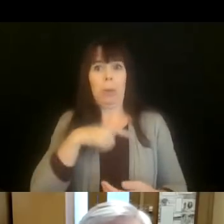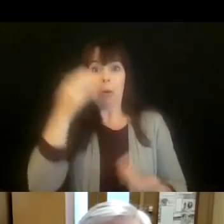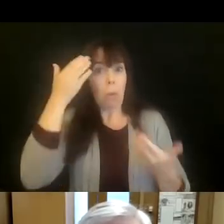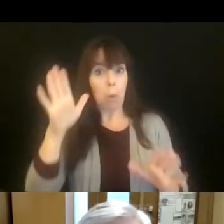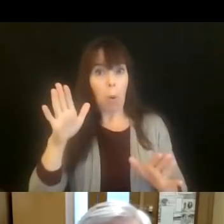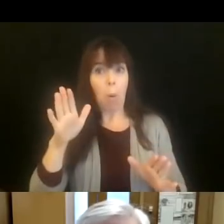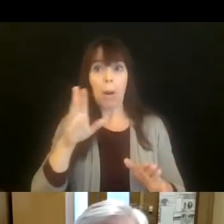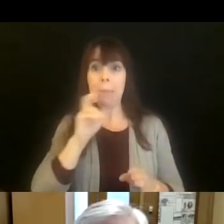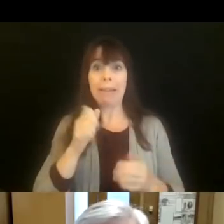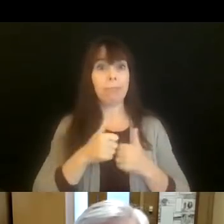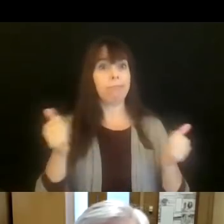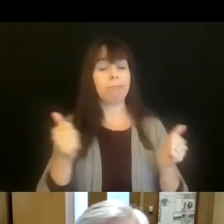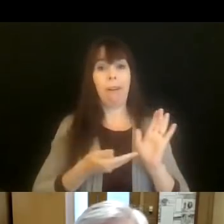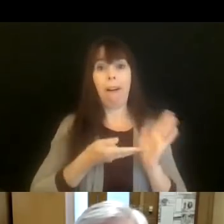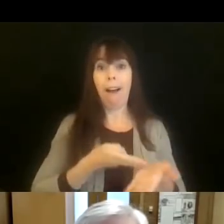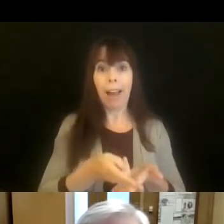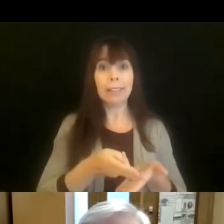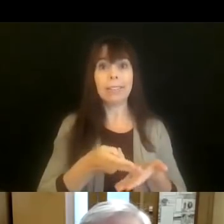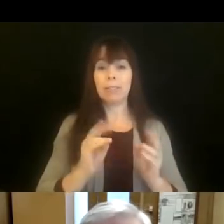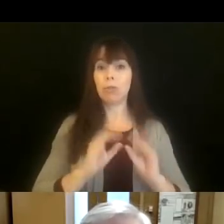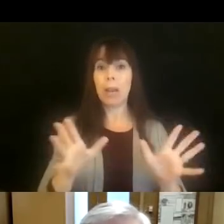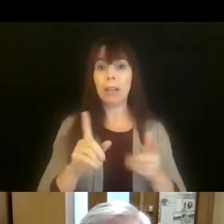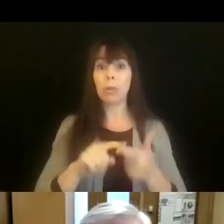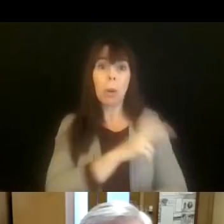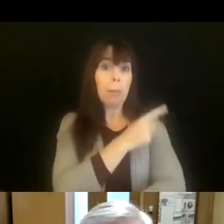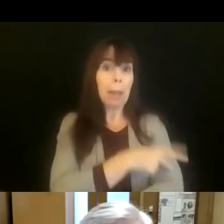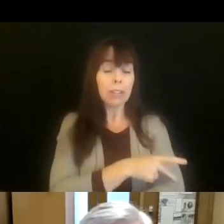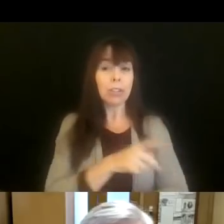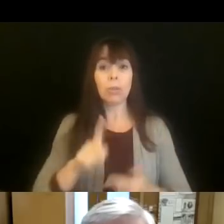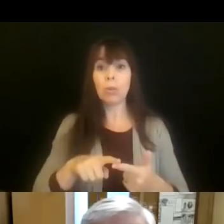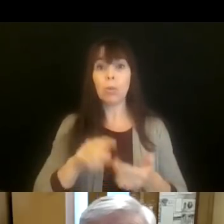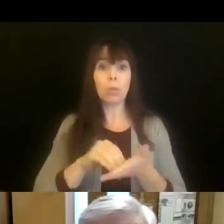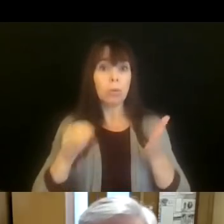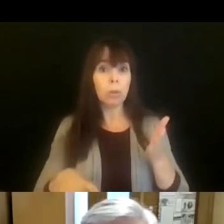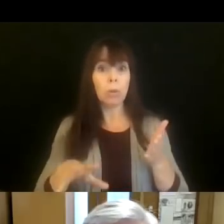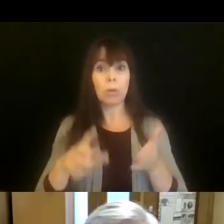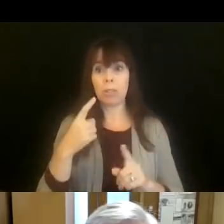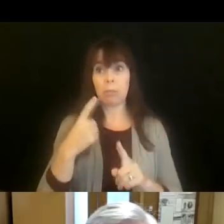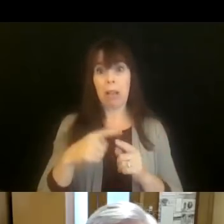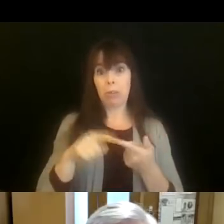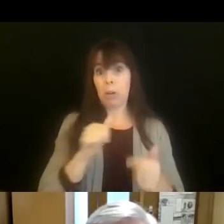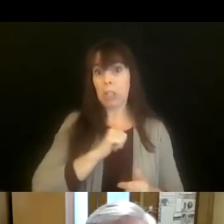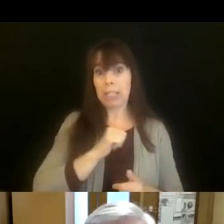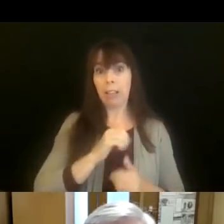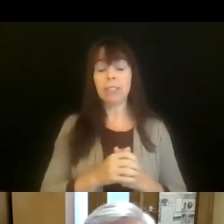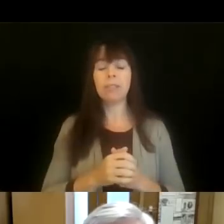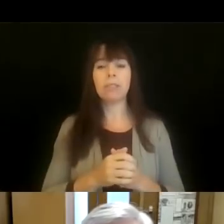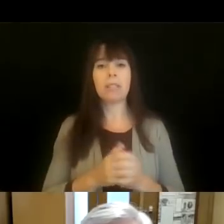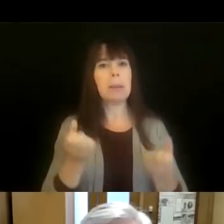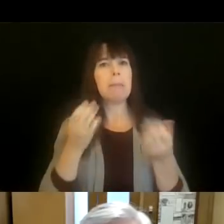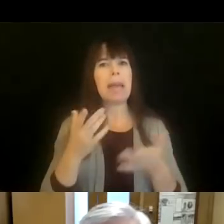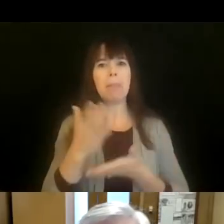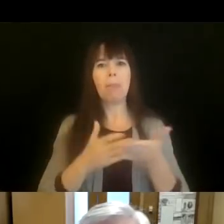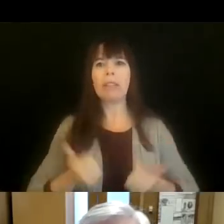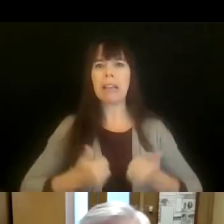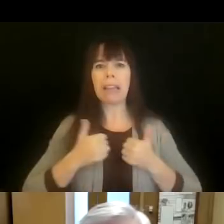and transparent about it to our patients, to our learners, and to all around us, including ourselves. Many aspects of life